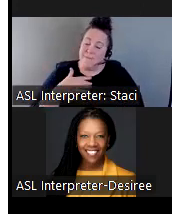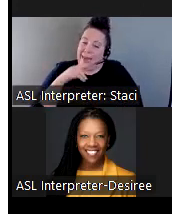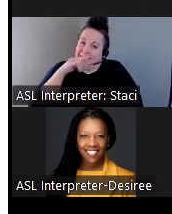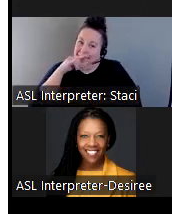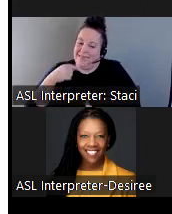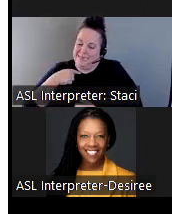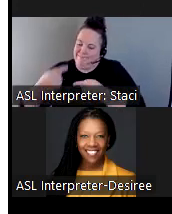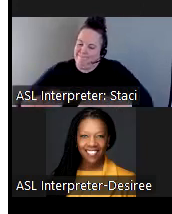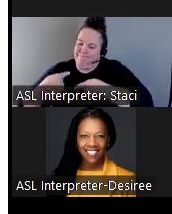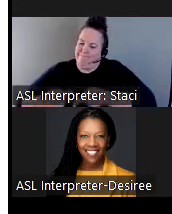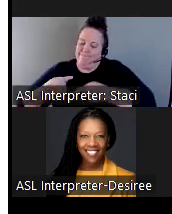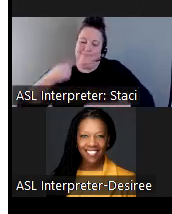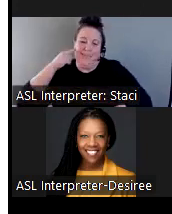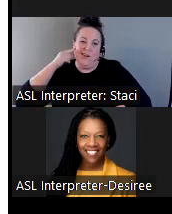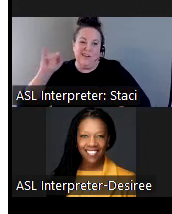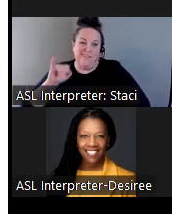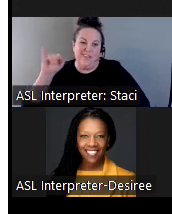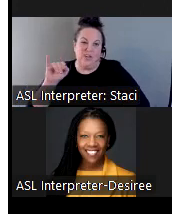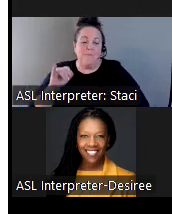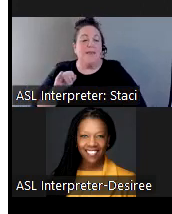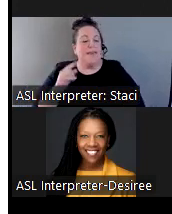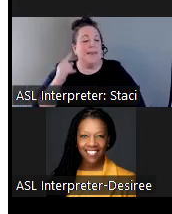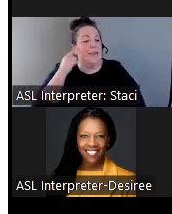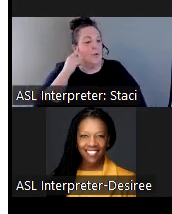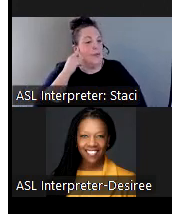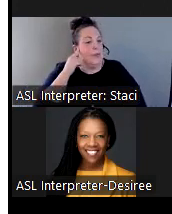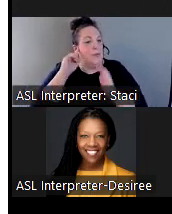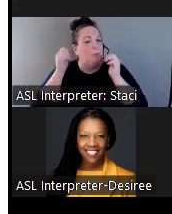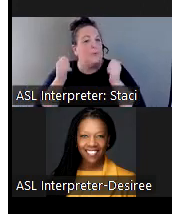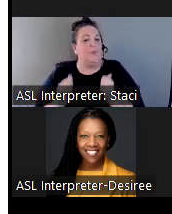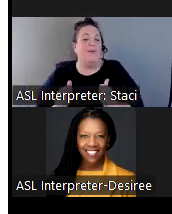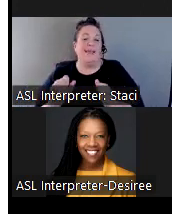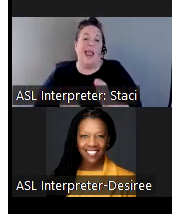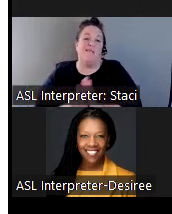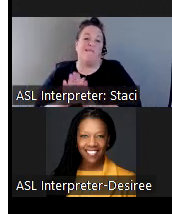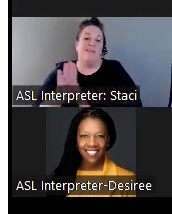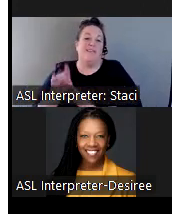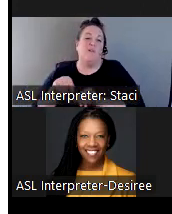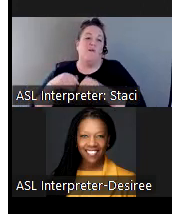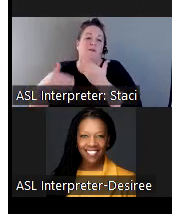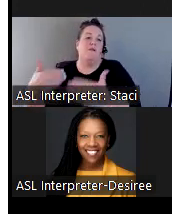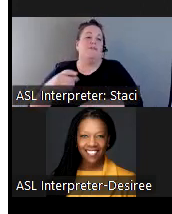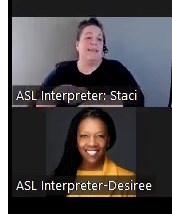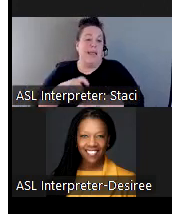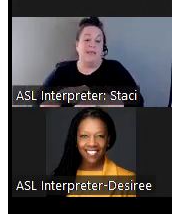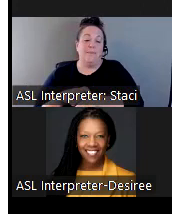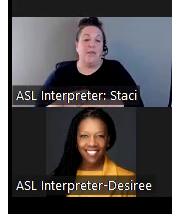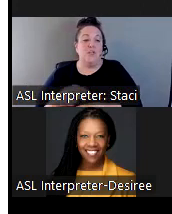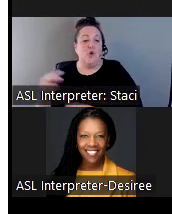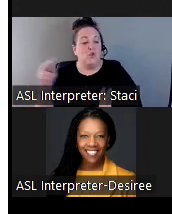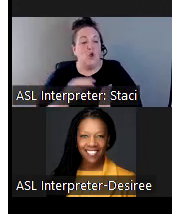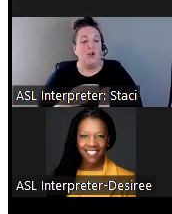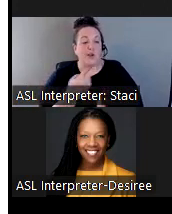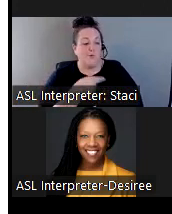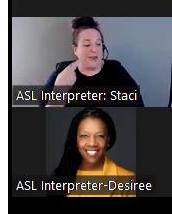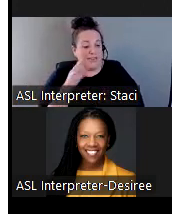but hearing loss can also develop over time. So really important that everybody look at those risk factors and